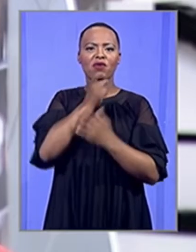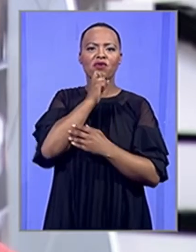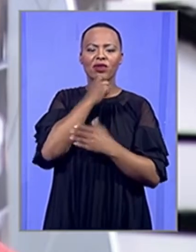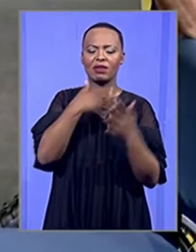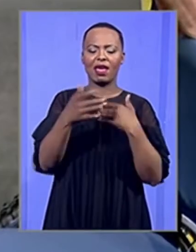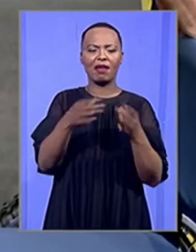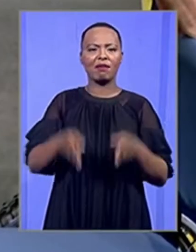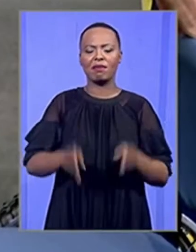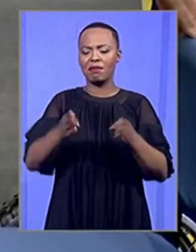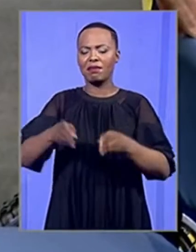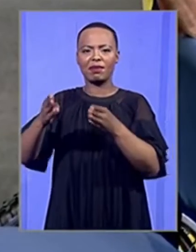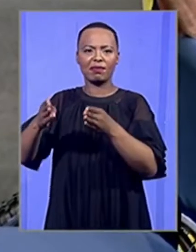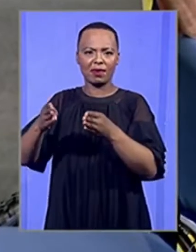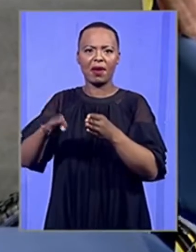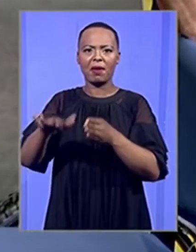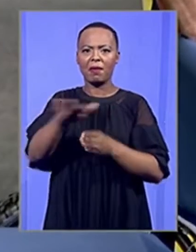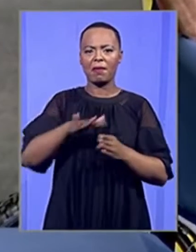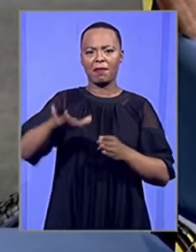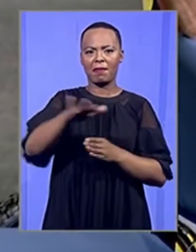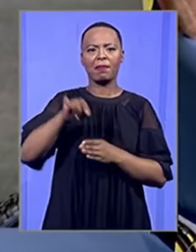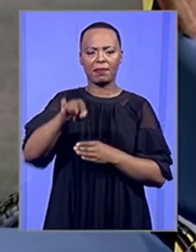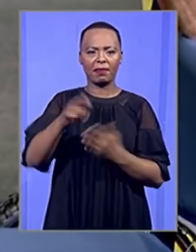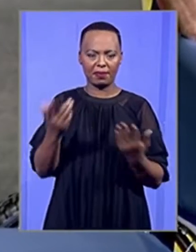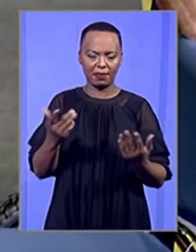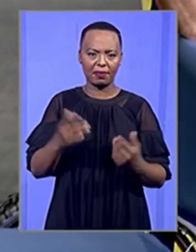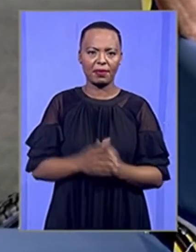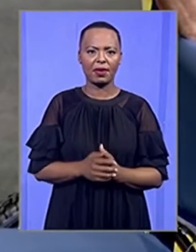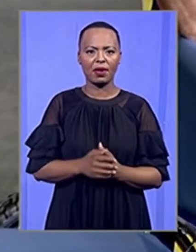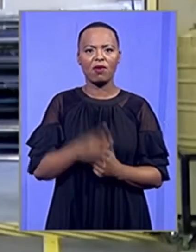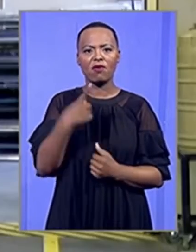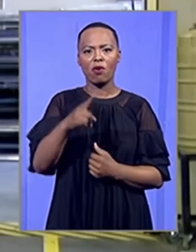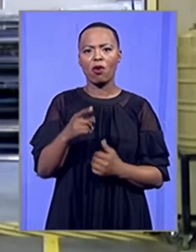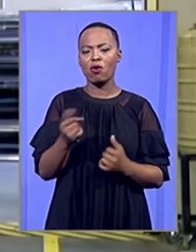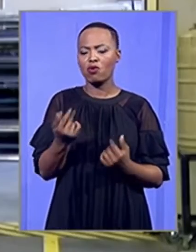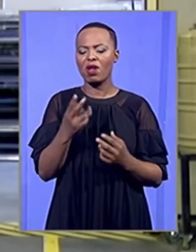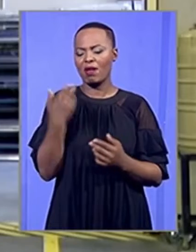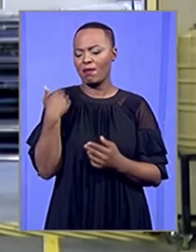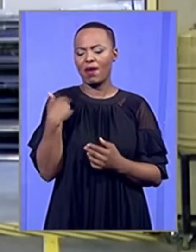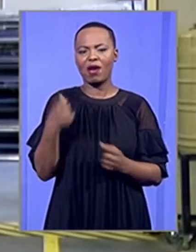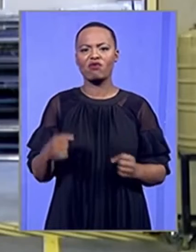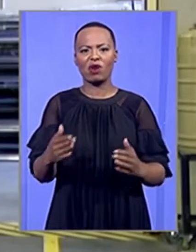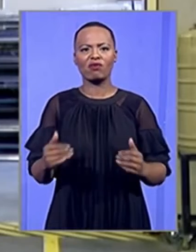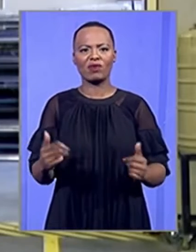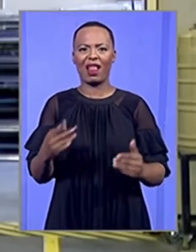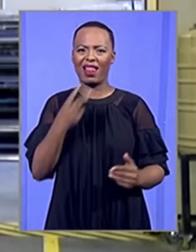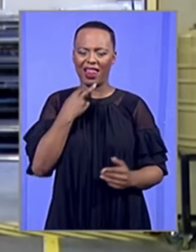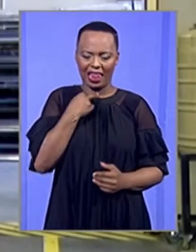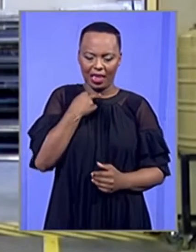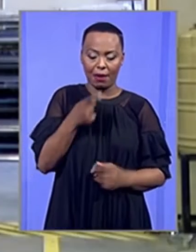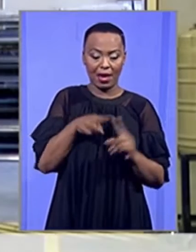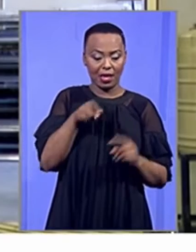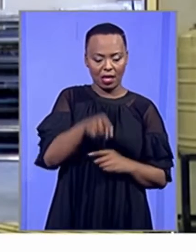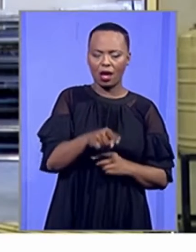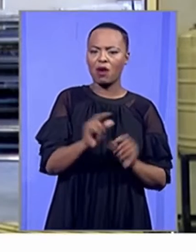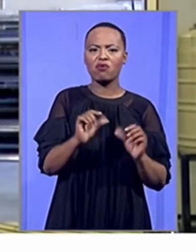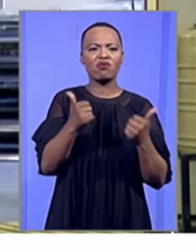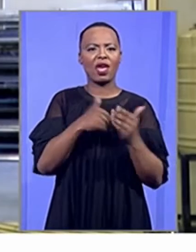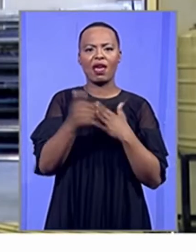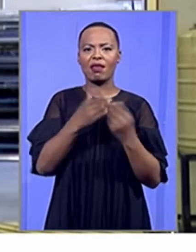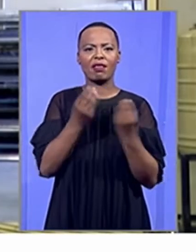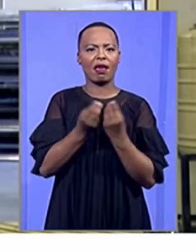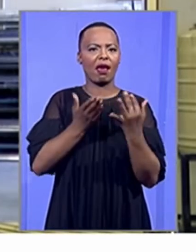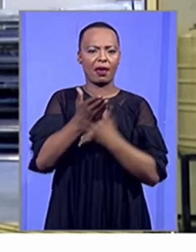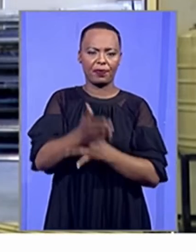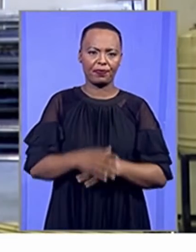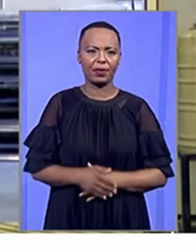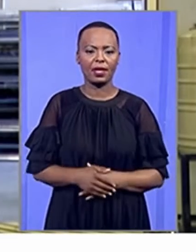previously not conducive for a normal wheelchair. Rona ka re mo thuse gore re build into an